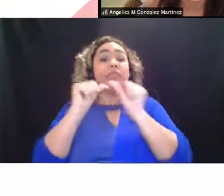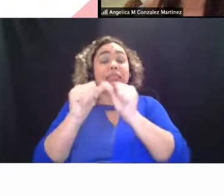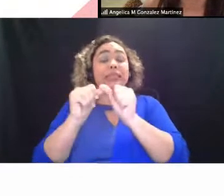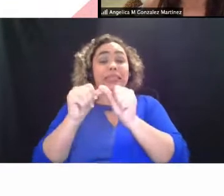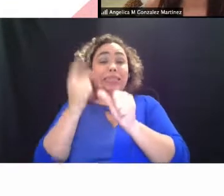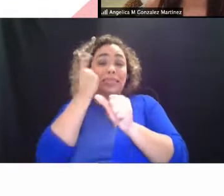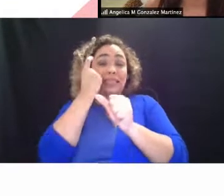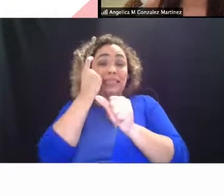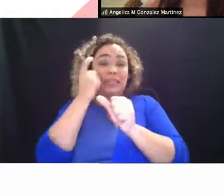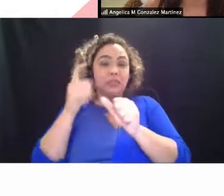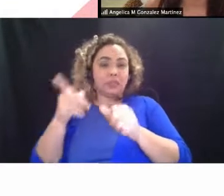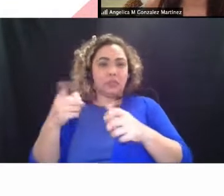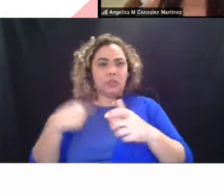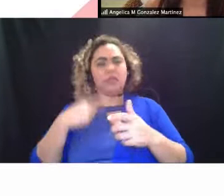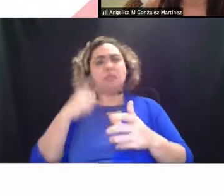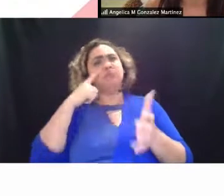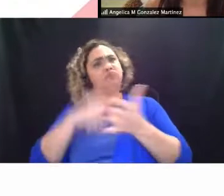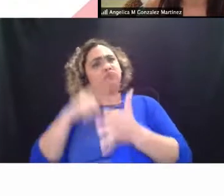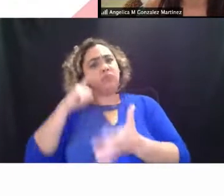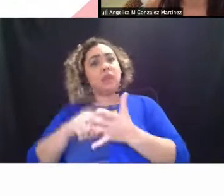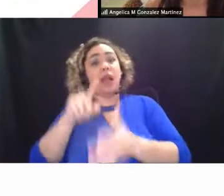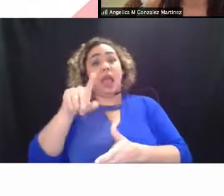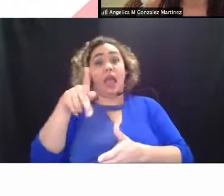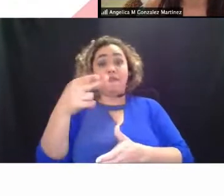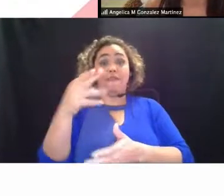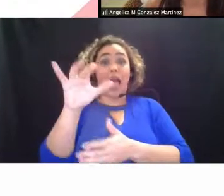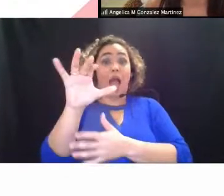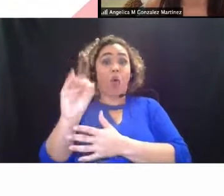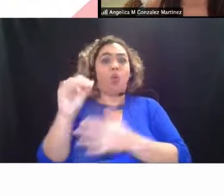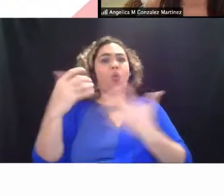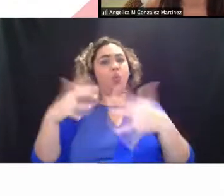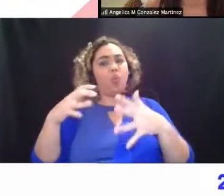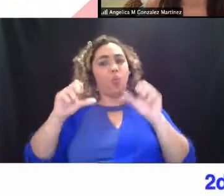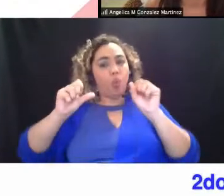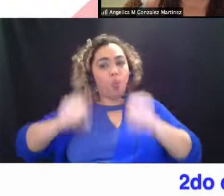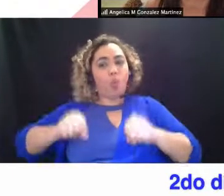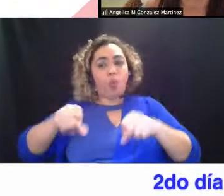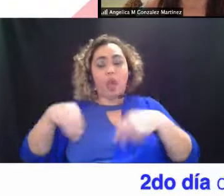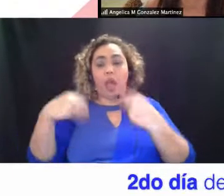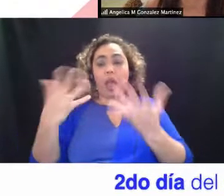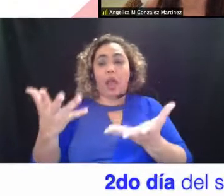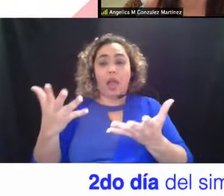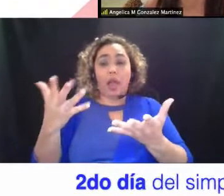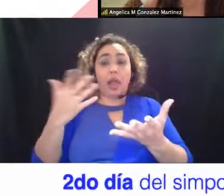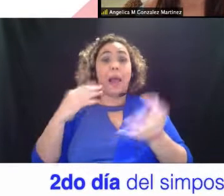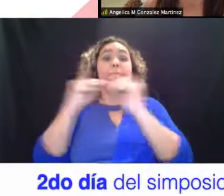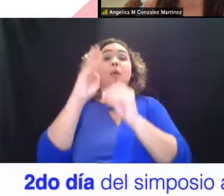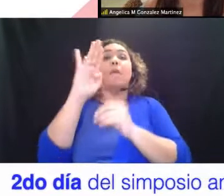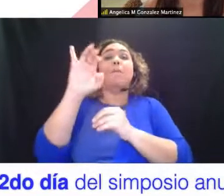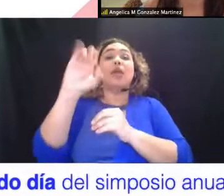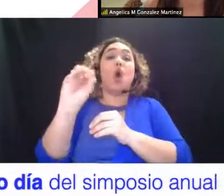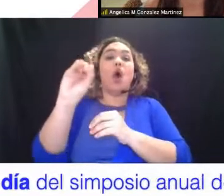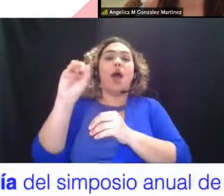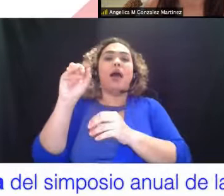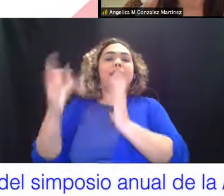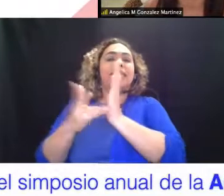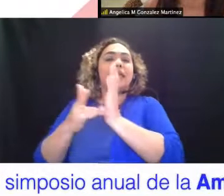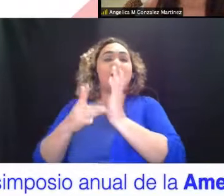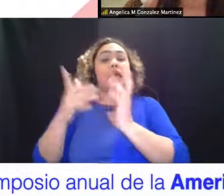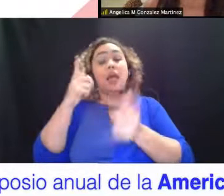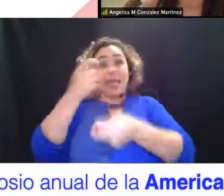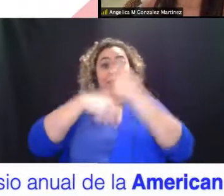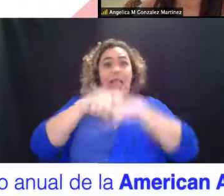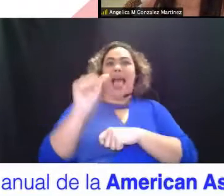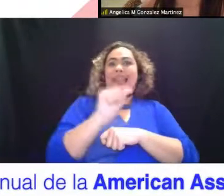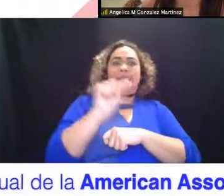years, it has been recognized that phages have several potential applications in the modern biotechnology, alternative to antibiotics and the